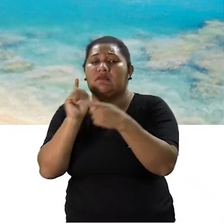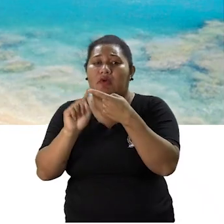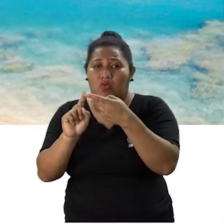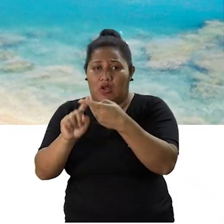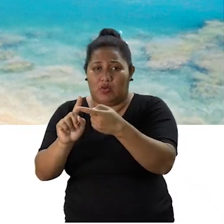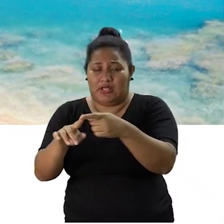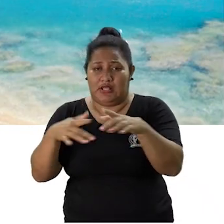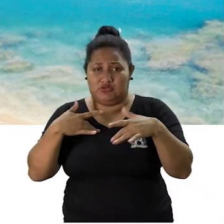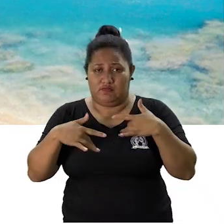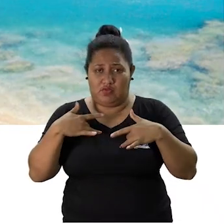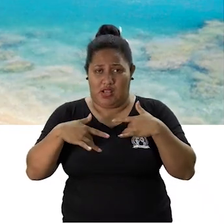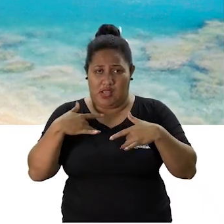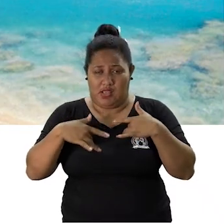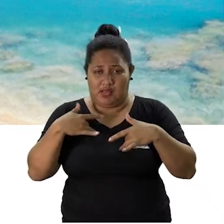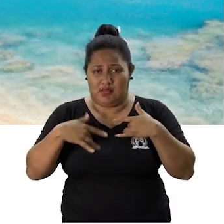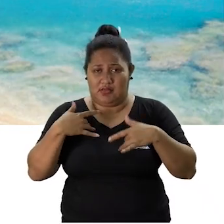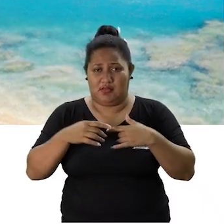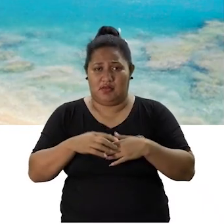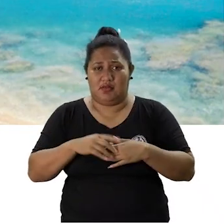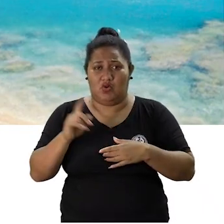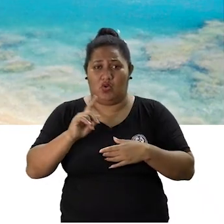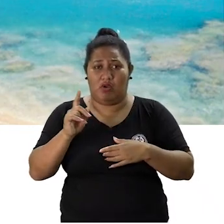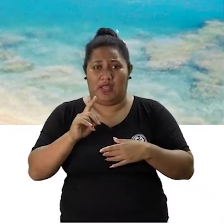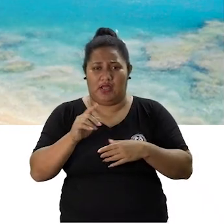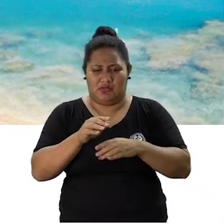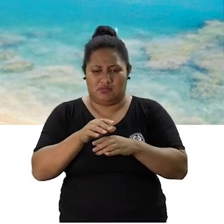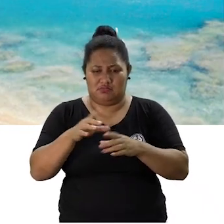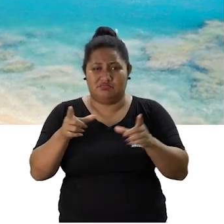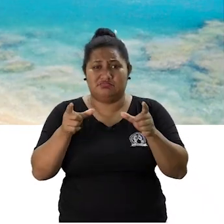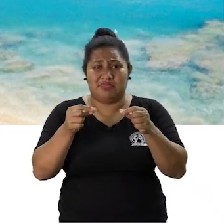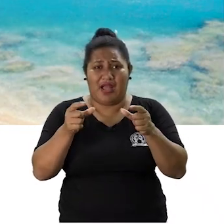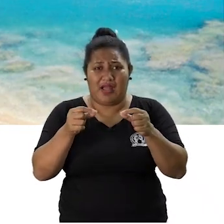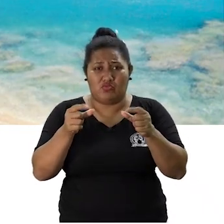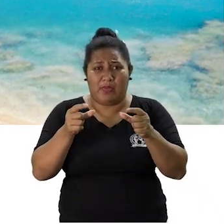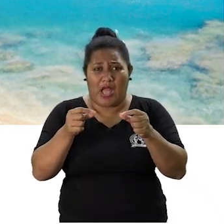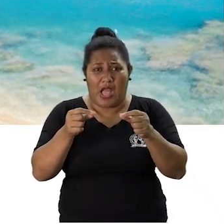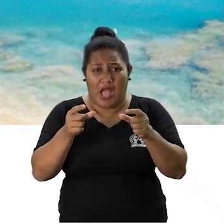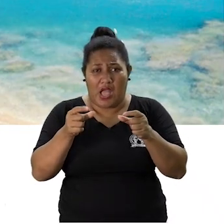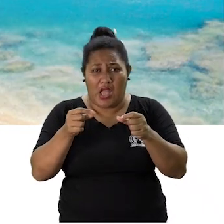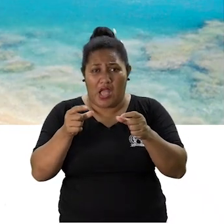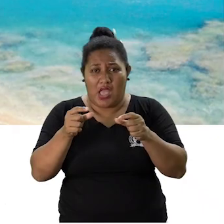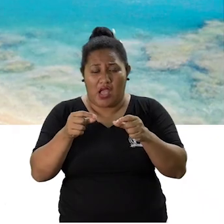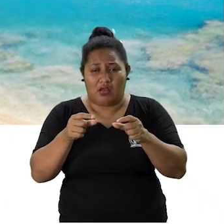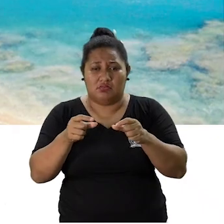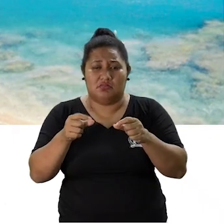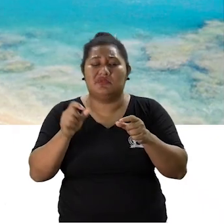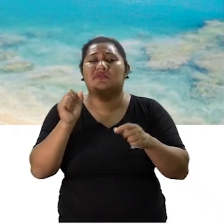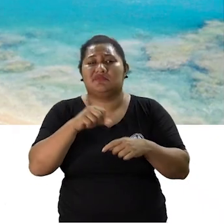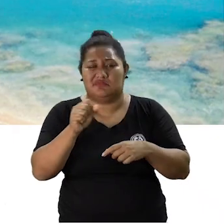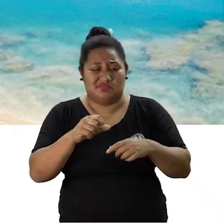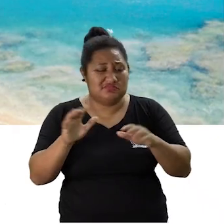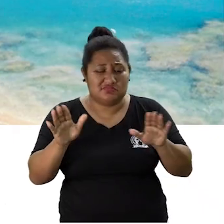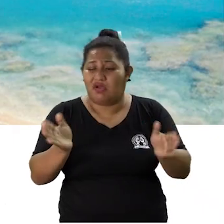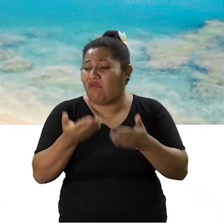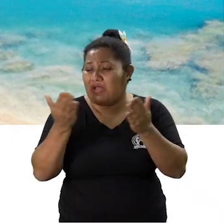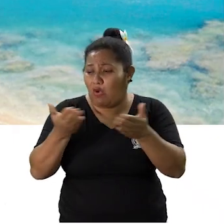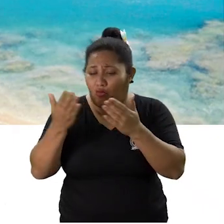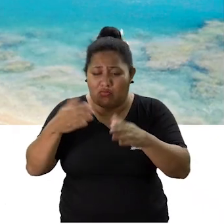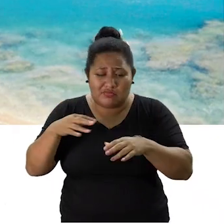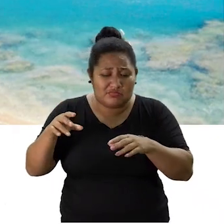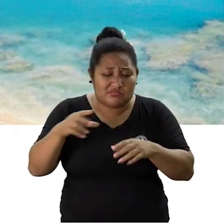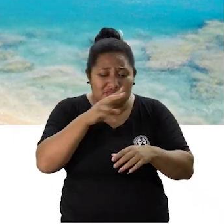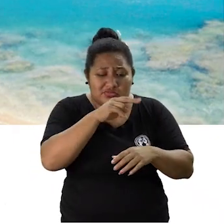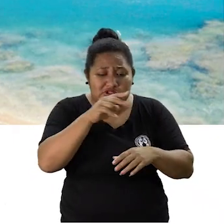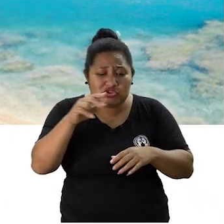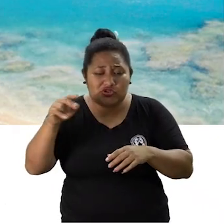ola. O le kupa, o le paa, ia e tafa whao, ia o peo se whate I ta inganga, ma se